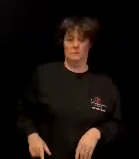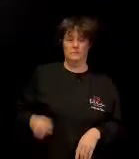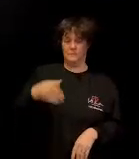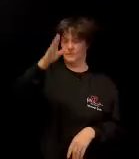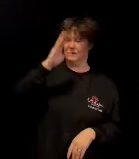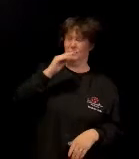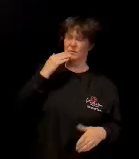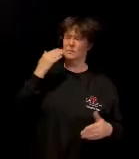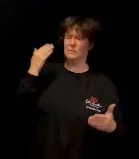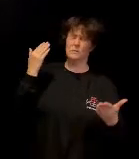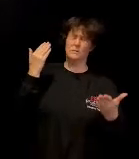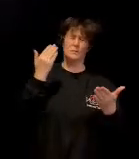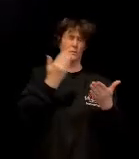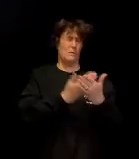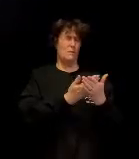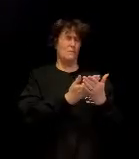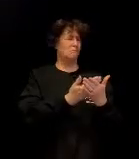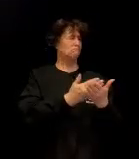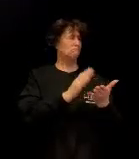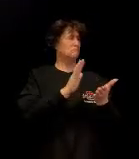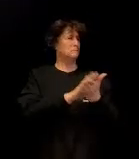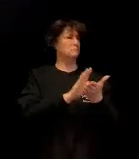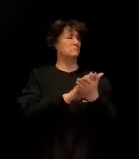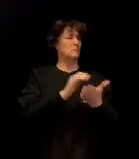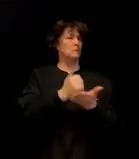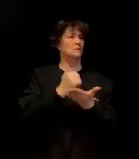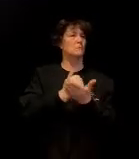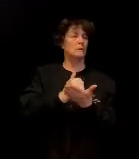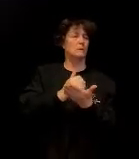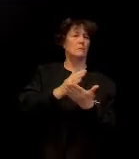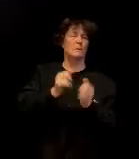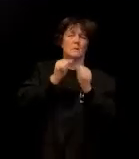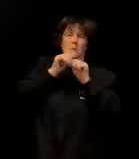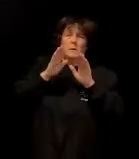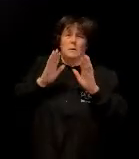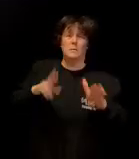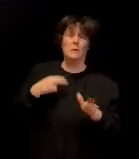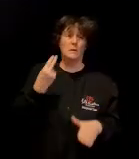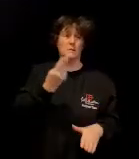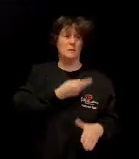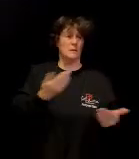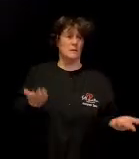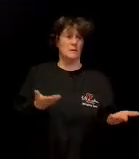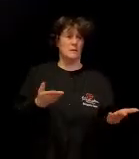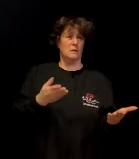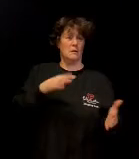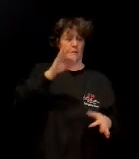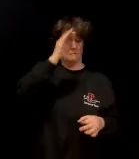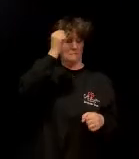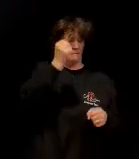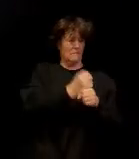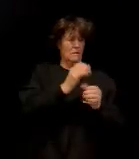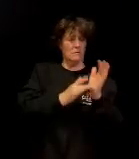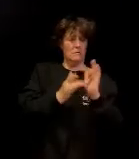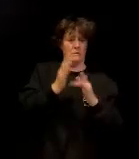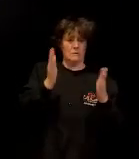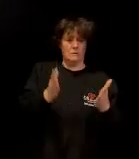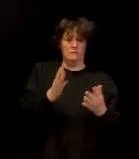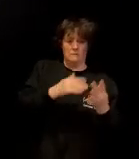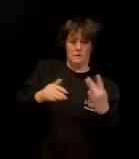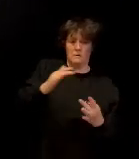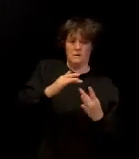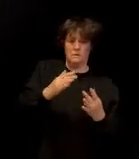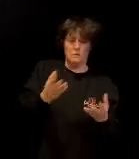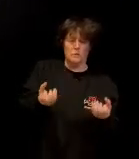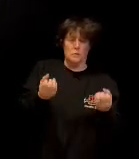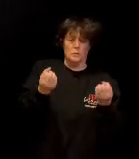God is just good. Amen. He is really good. He has blessed us here at Faith Christian Fellowship. And there